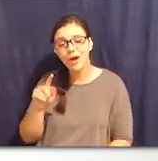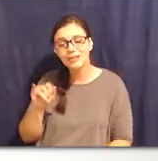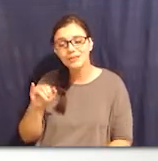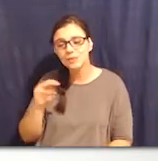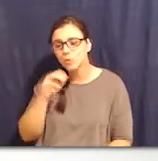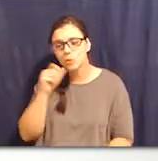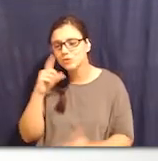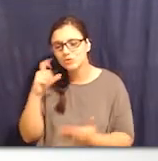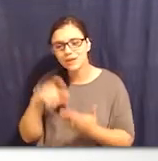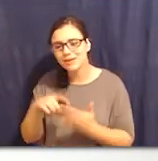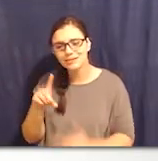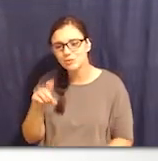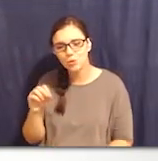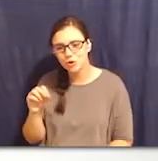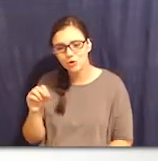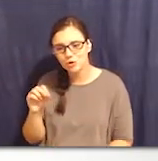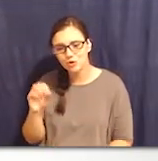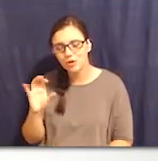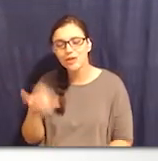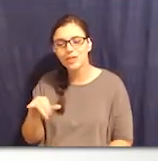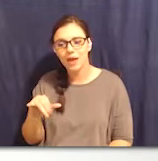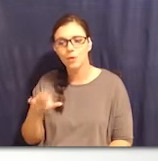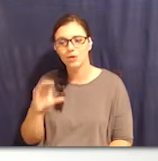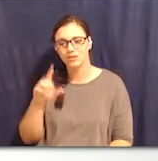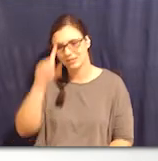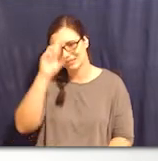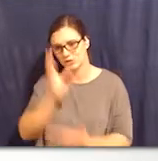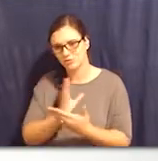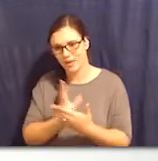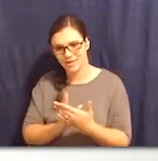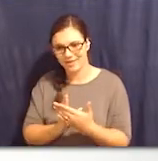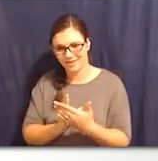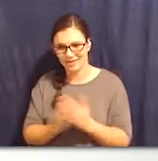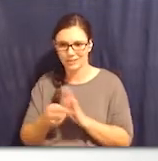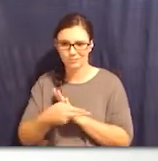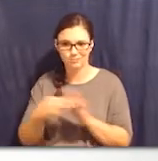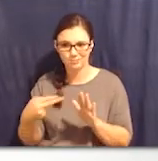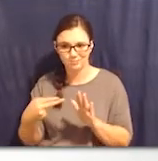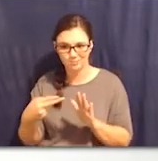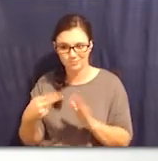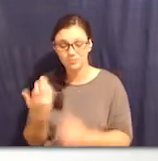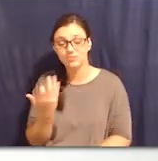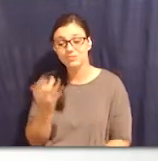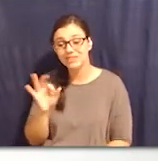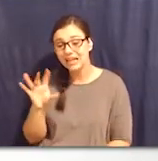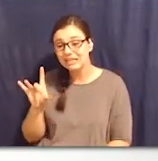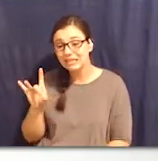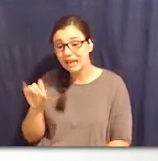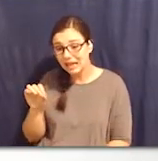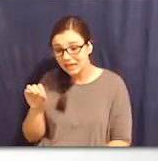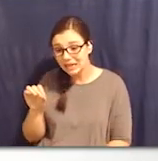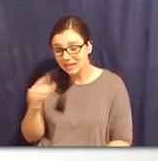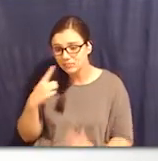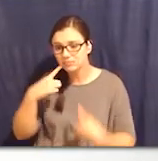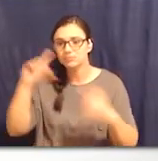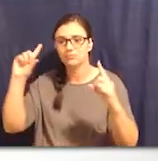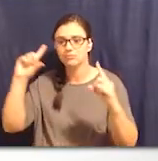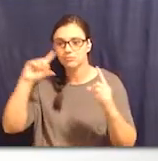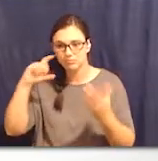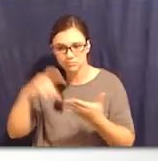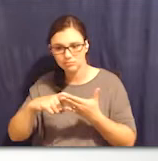first started, autism wasn't even recognized as its own disorder. It was considered a form of schizophrenia. And it was